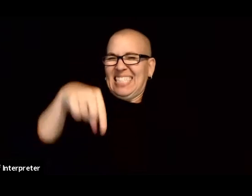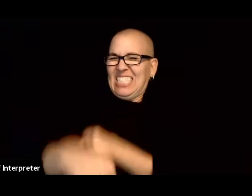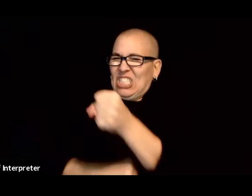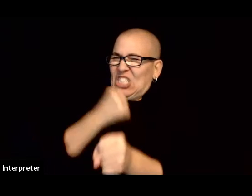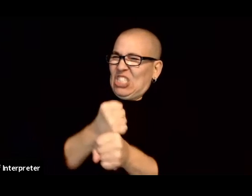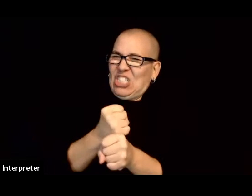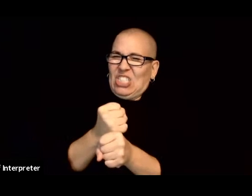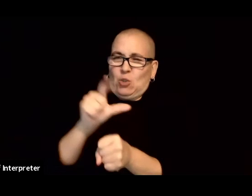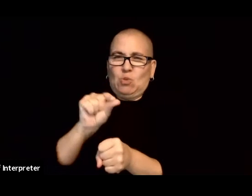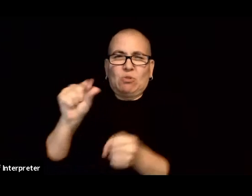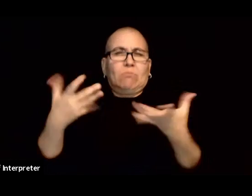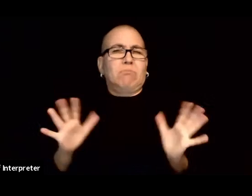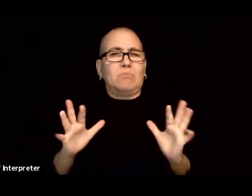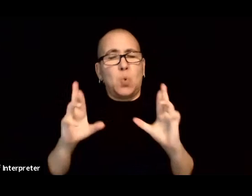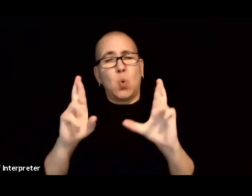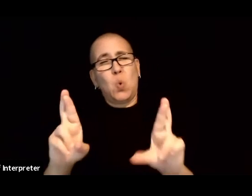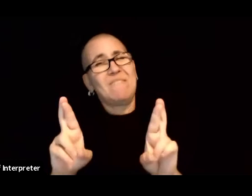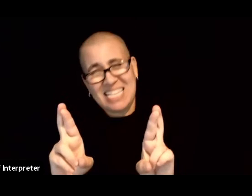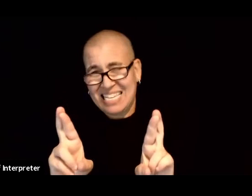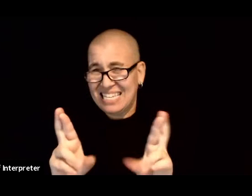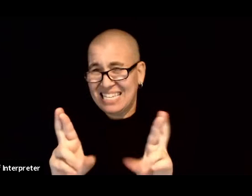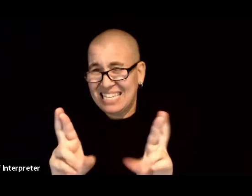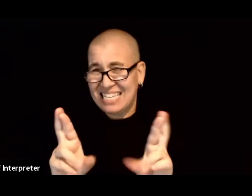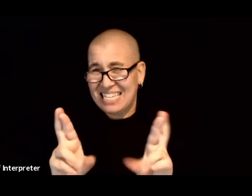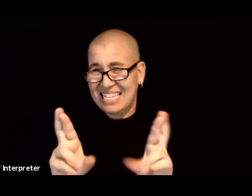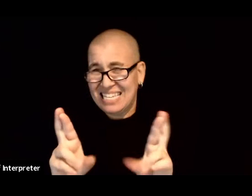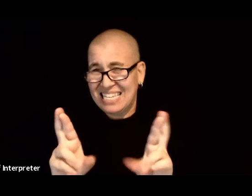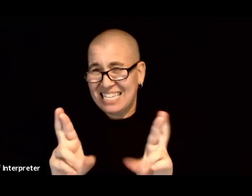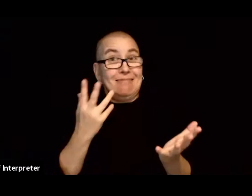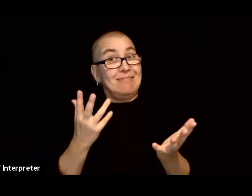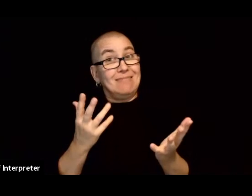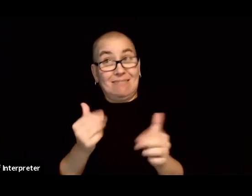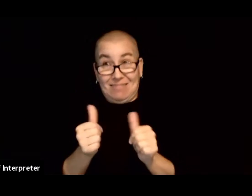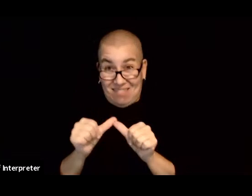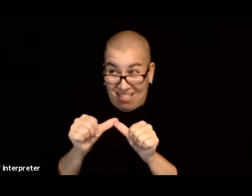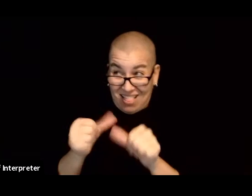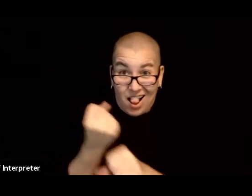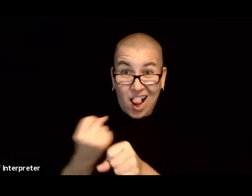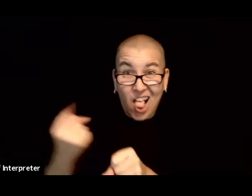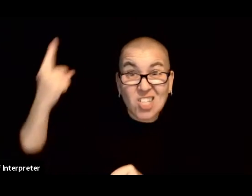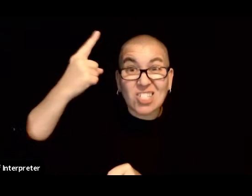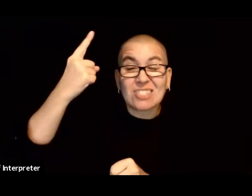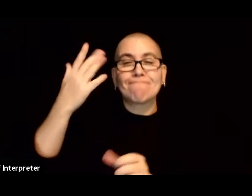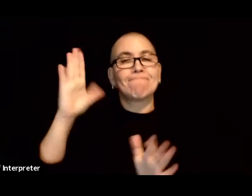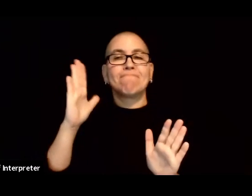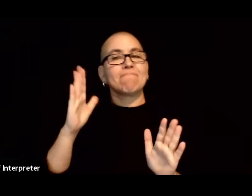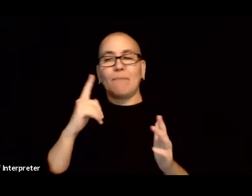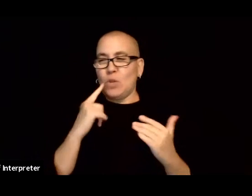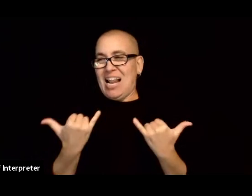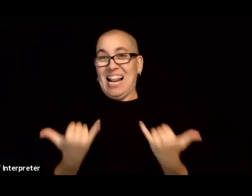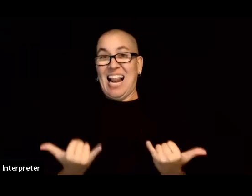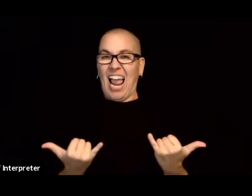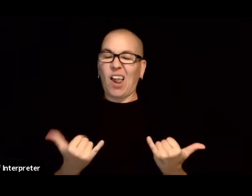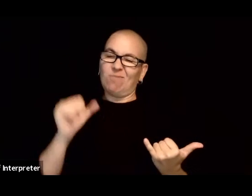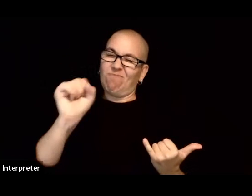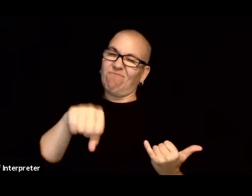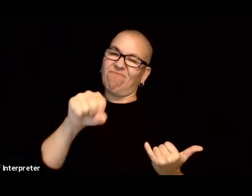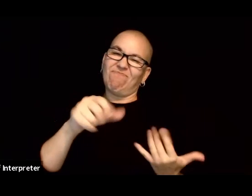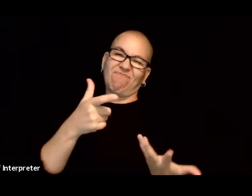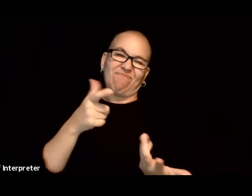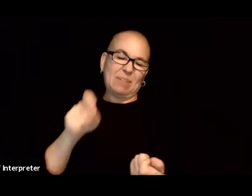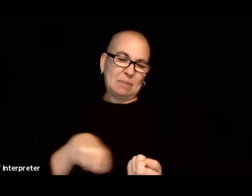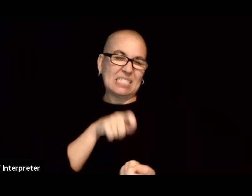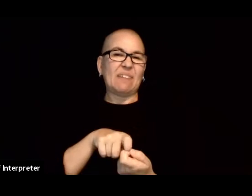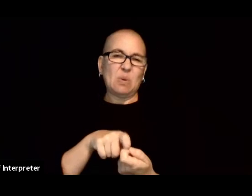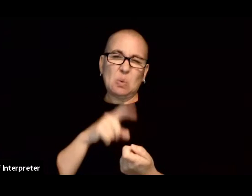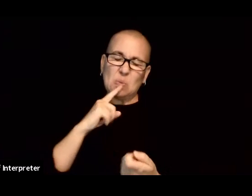not continue on, deep into next year. But for now, we're in a very high risk environment. So avoiding some of